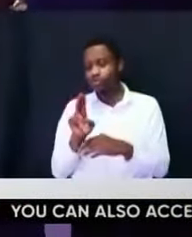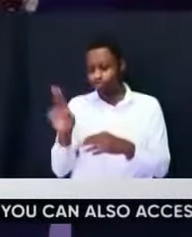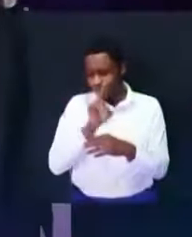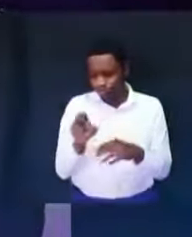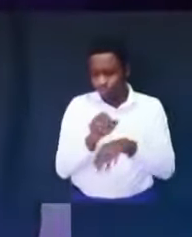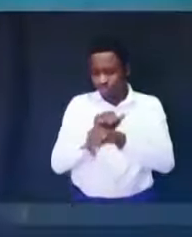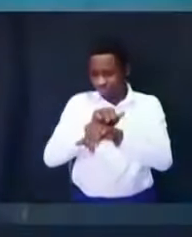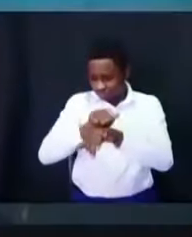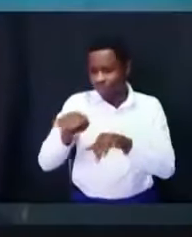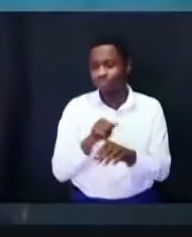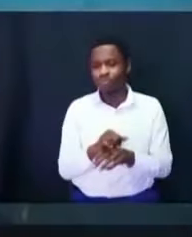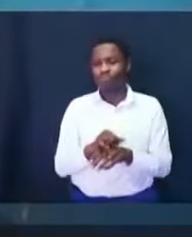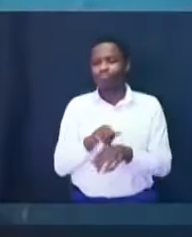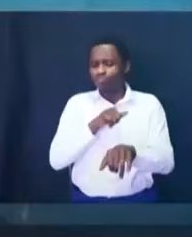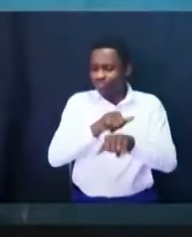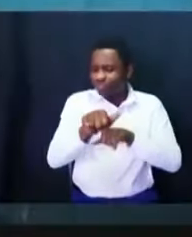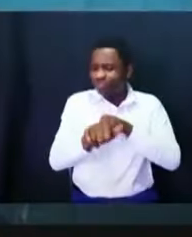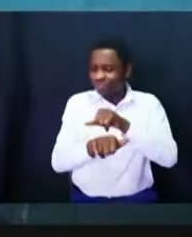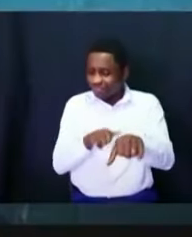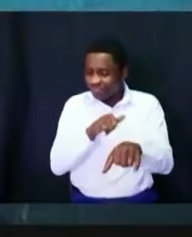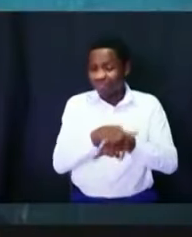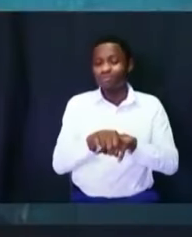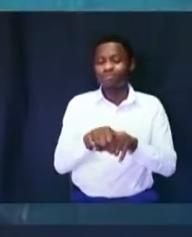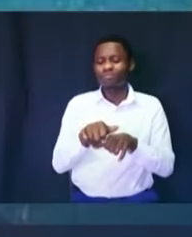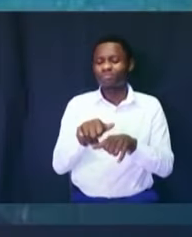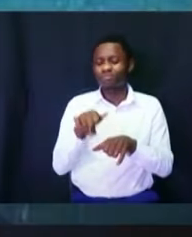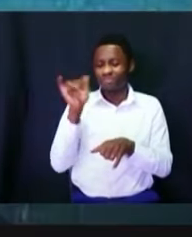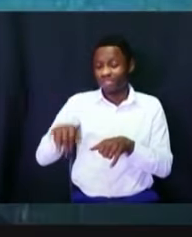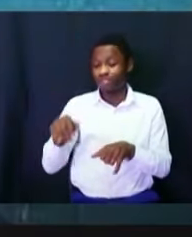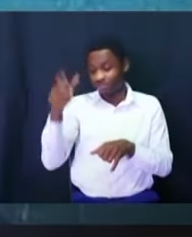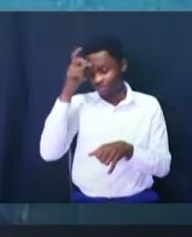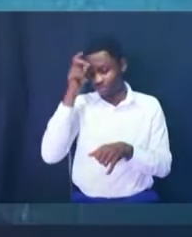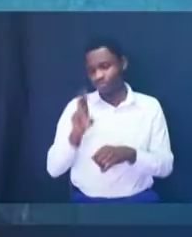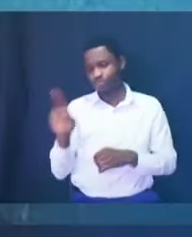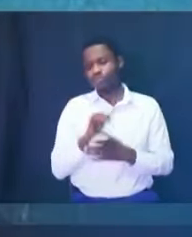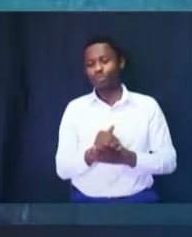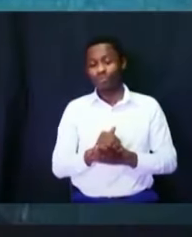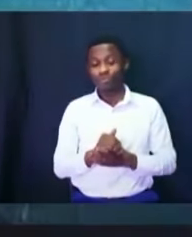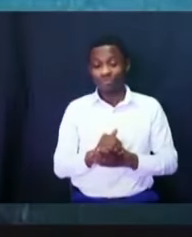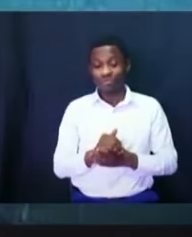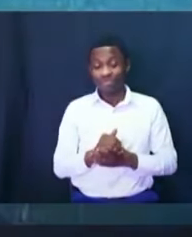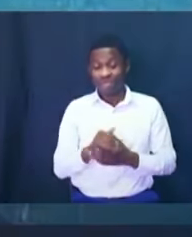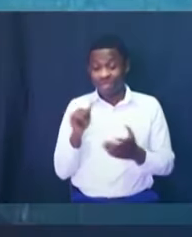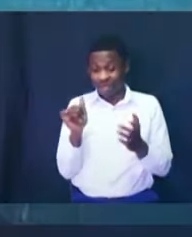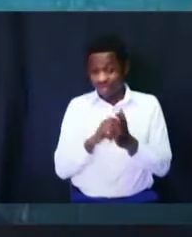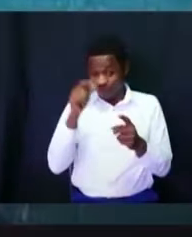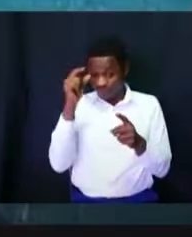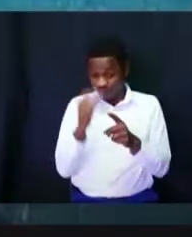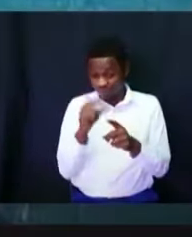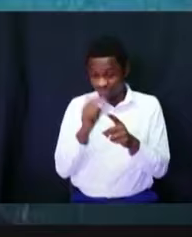deception you see deception itself is a problematic word that